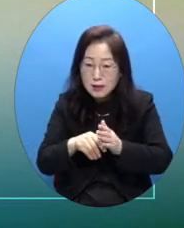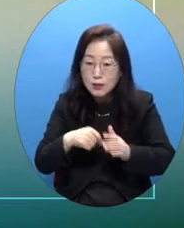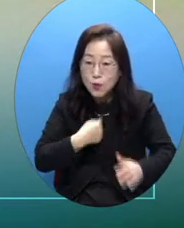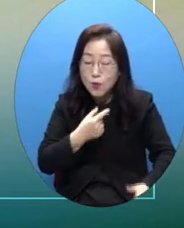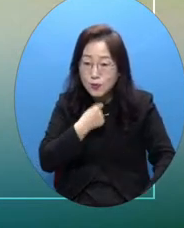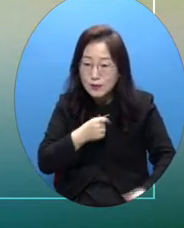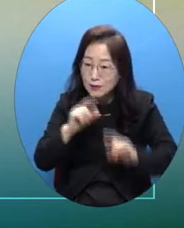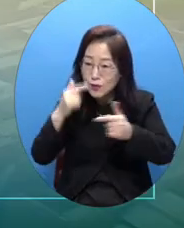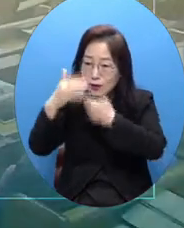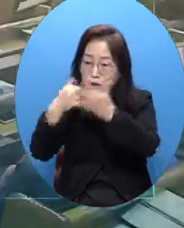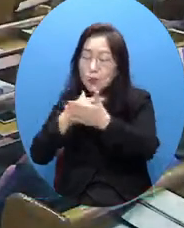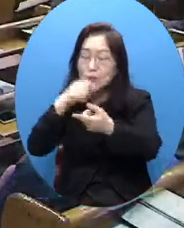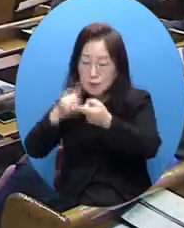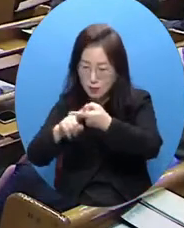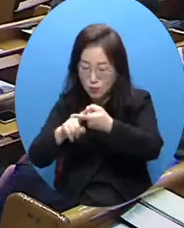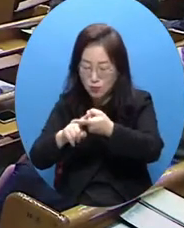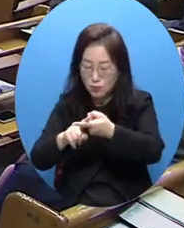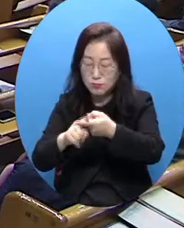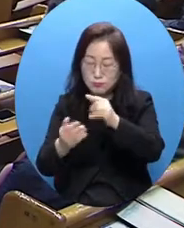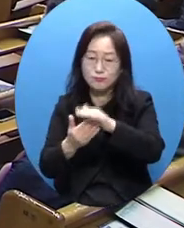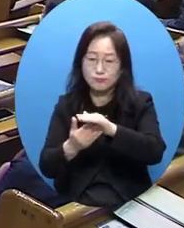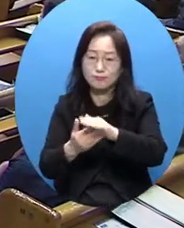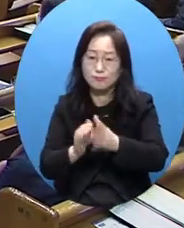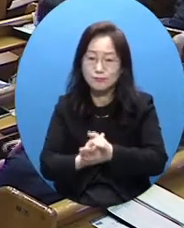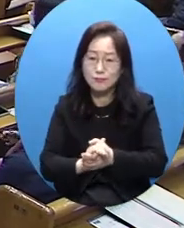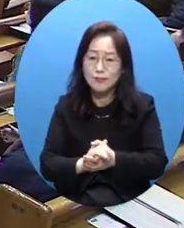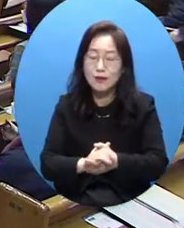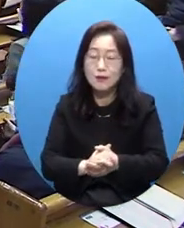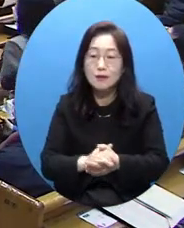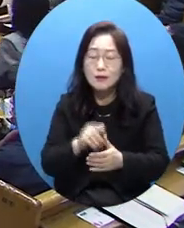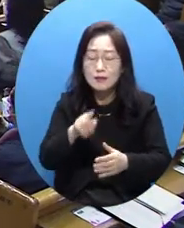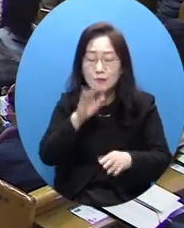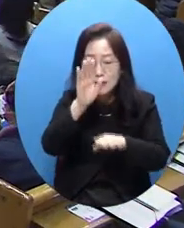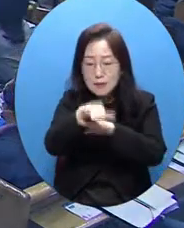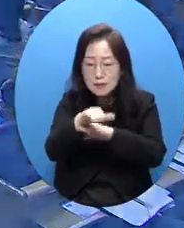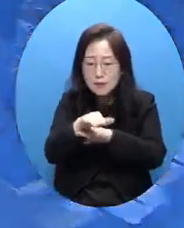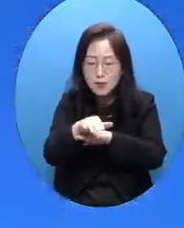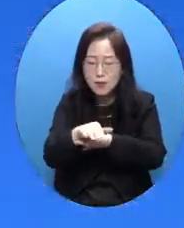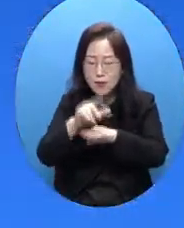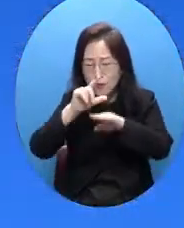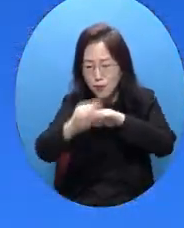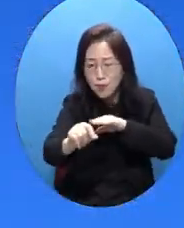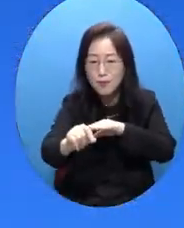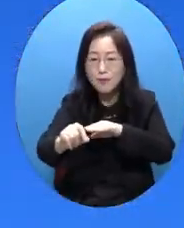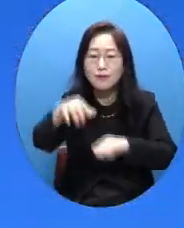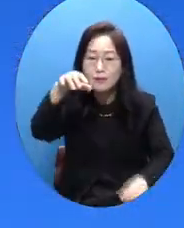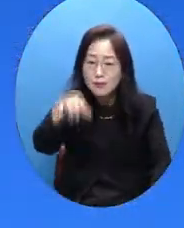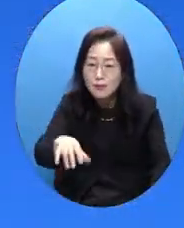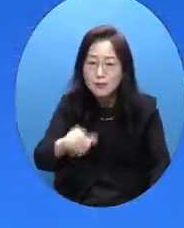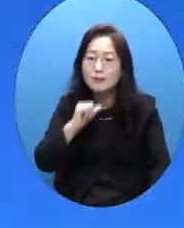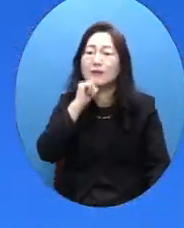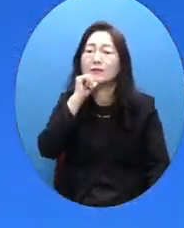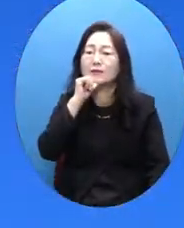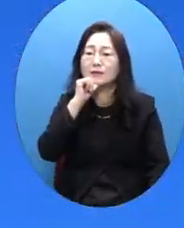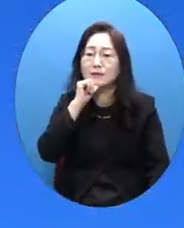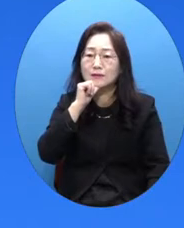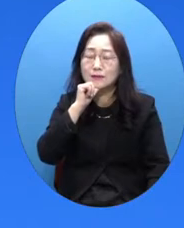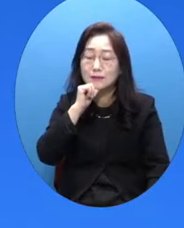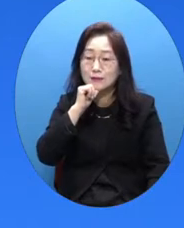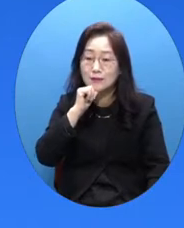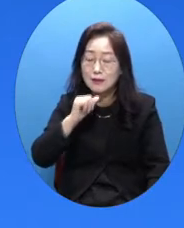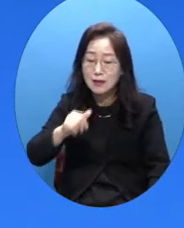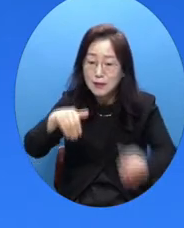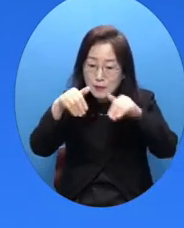answers and every matter the most important thing when it comes to prayer is to read the Bible